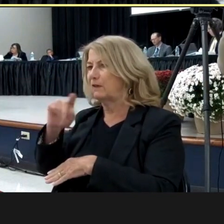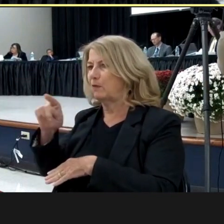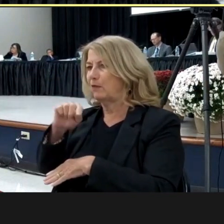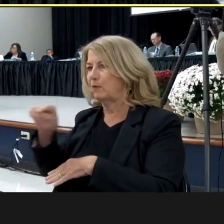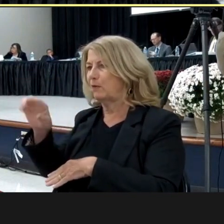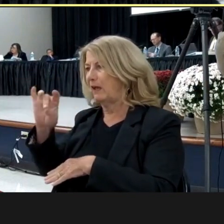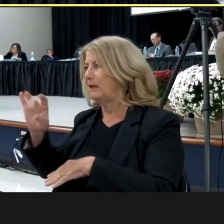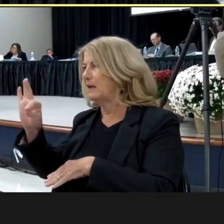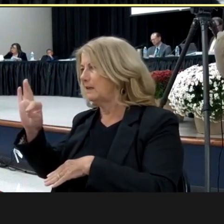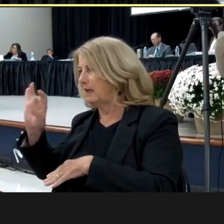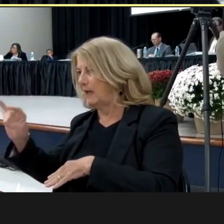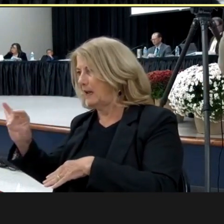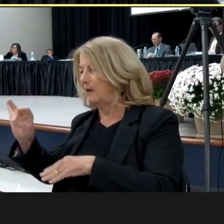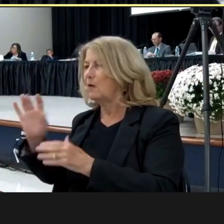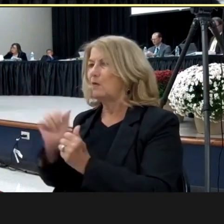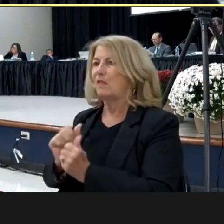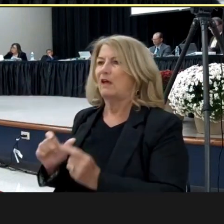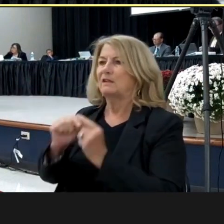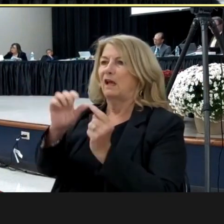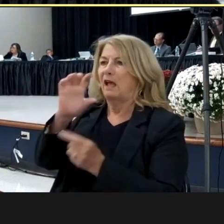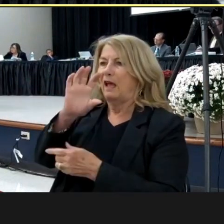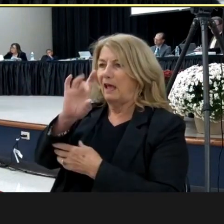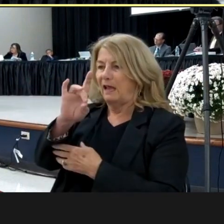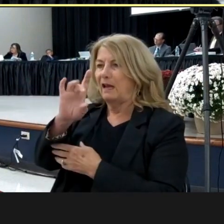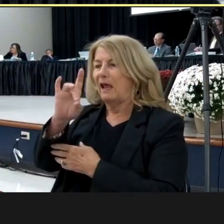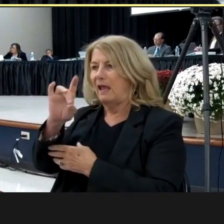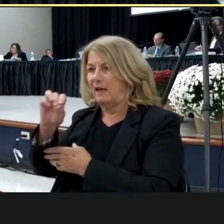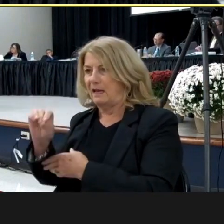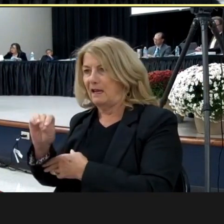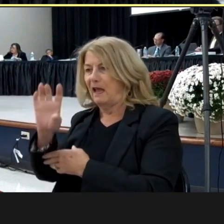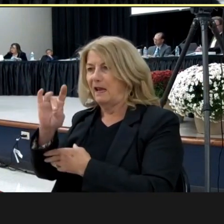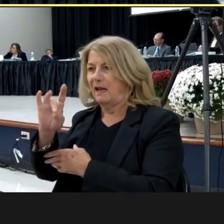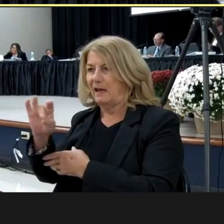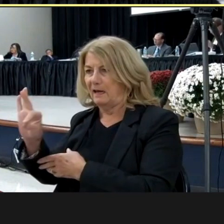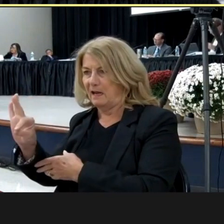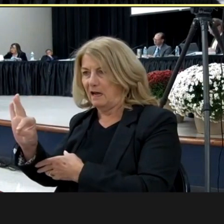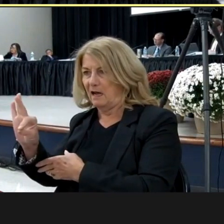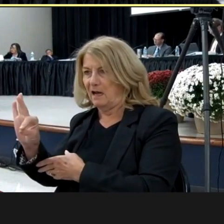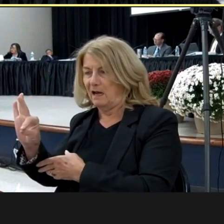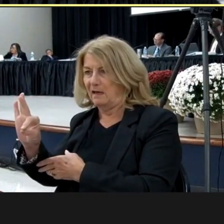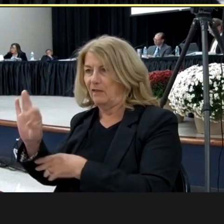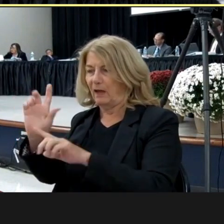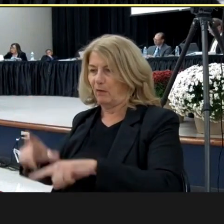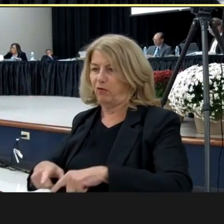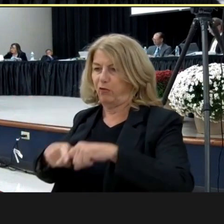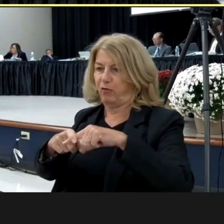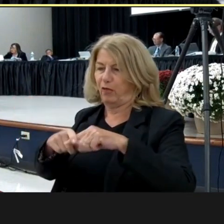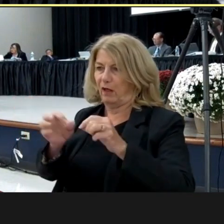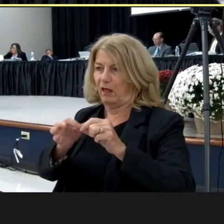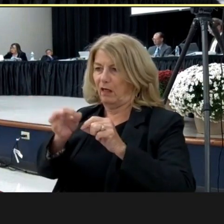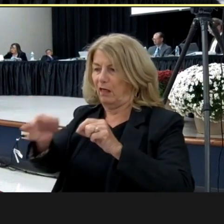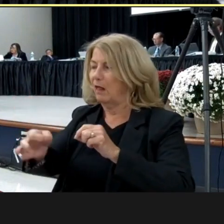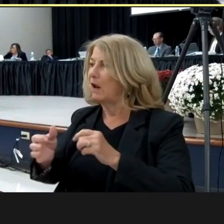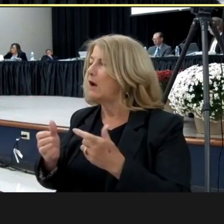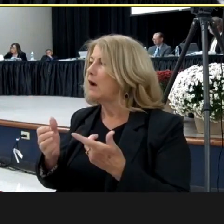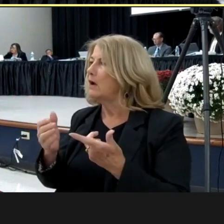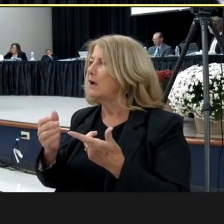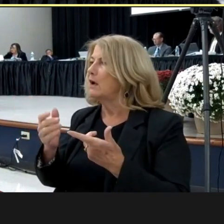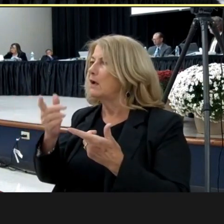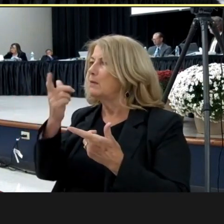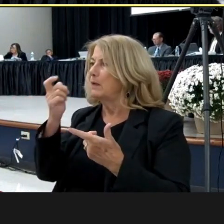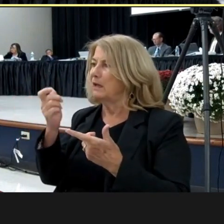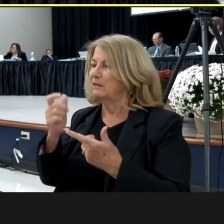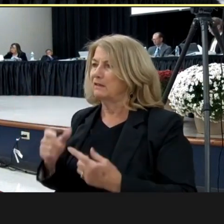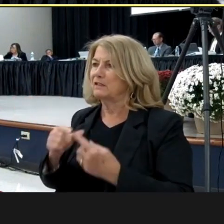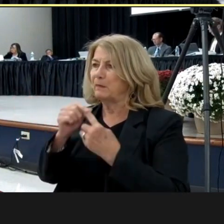exceptions of 880 and 889, which have been pulled because an affidavit of substantial interest has